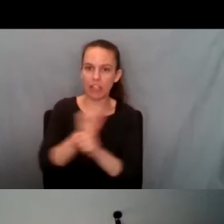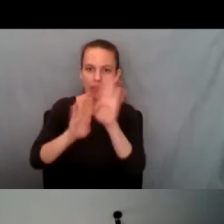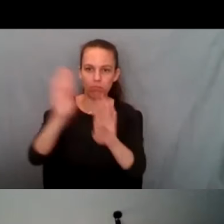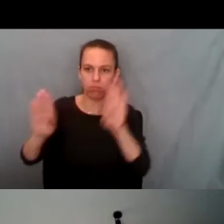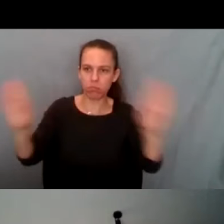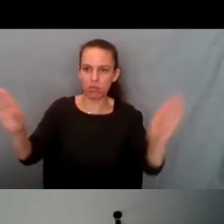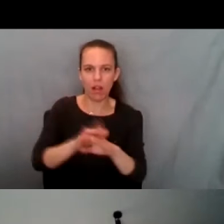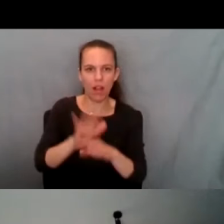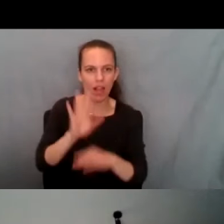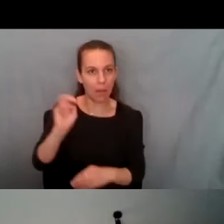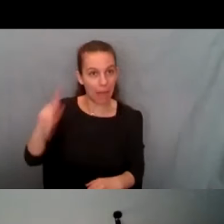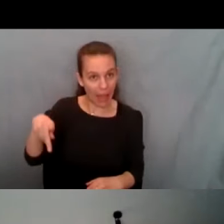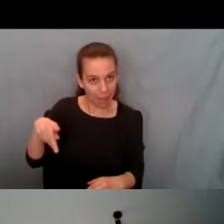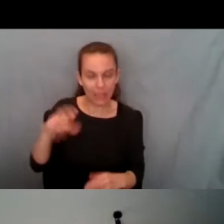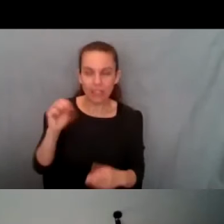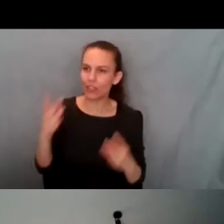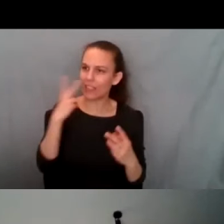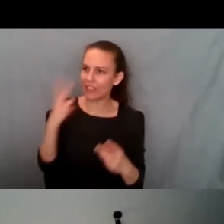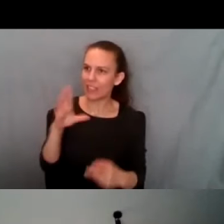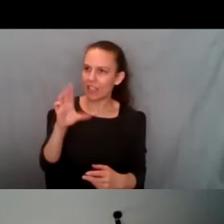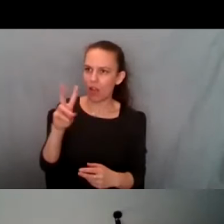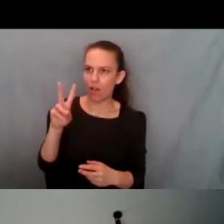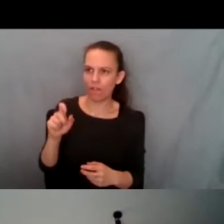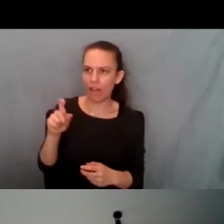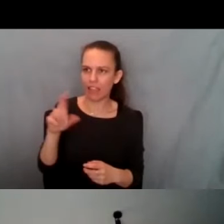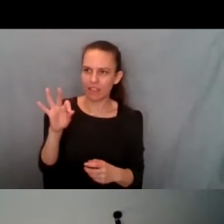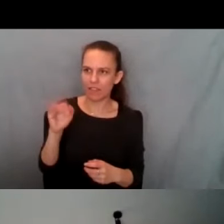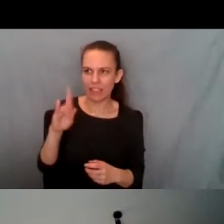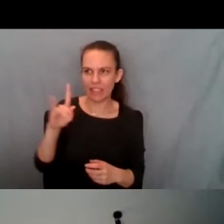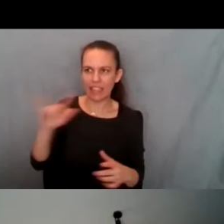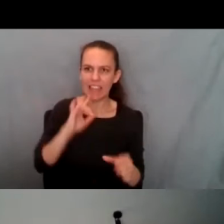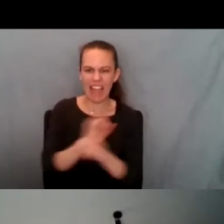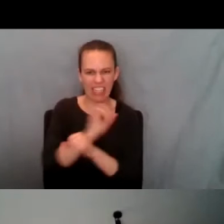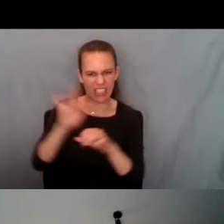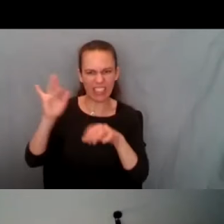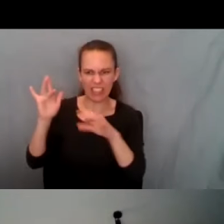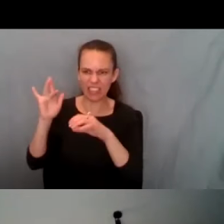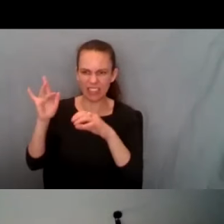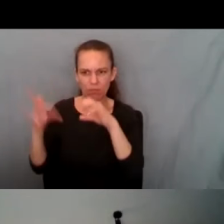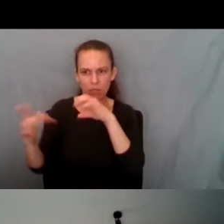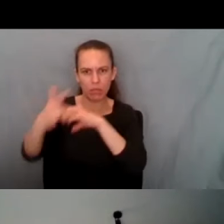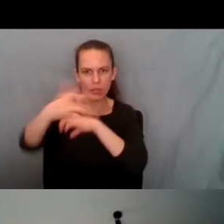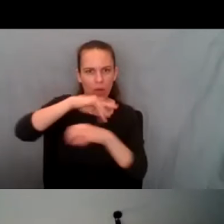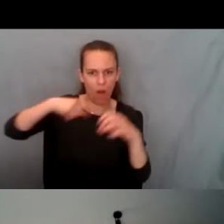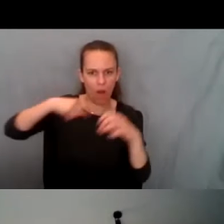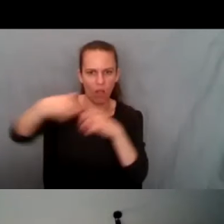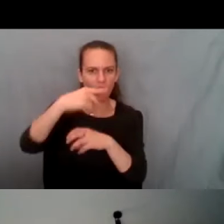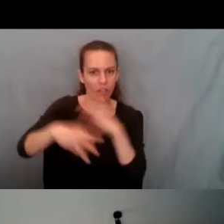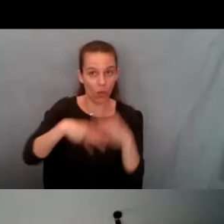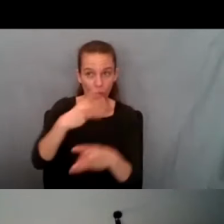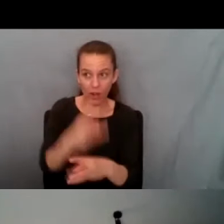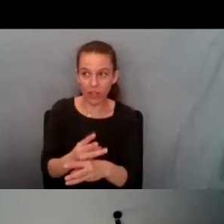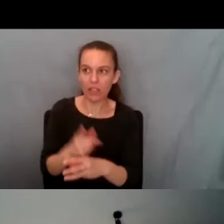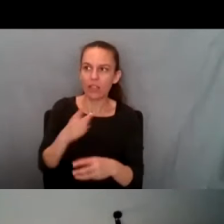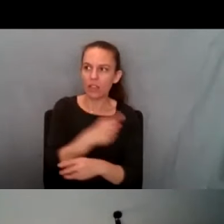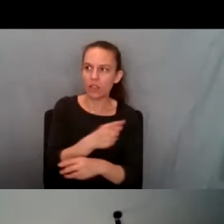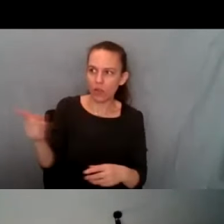COVAX facility really is having a global reach. These are the countries that are both the